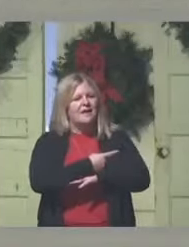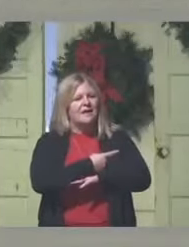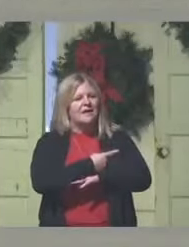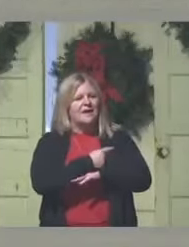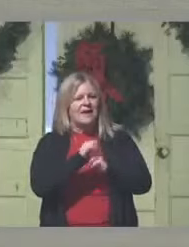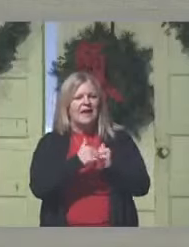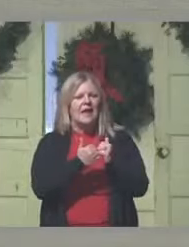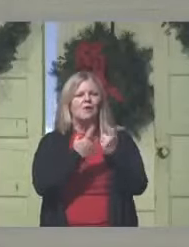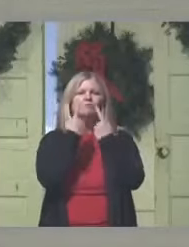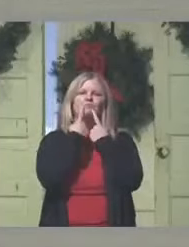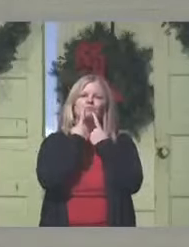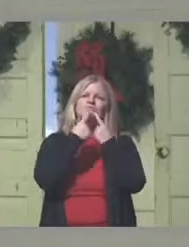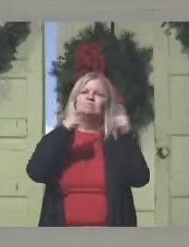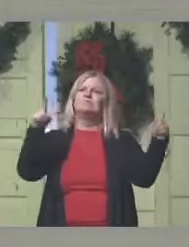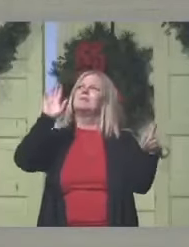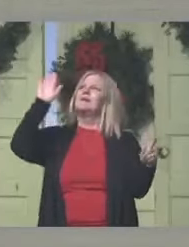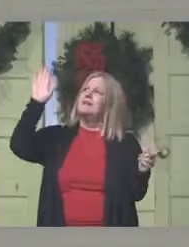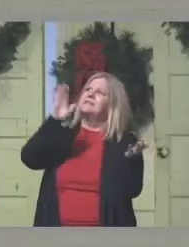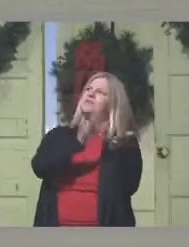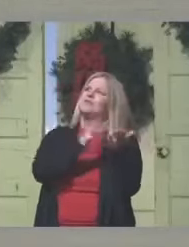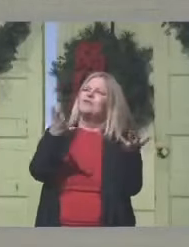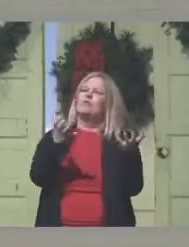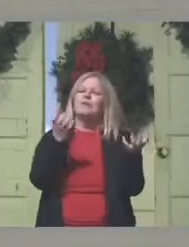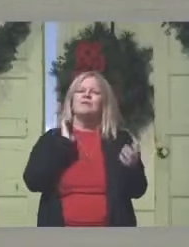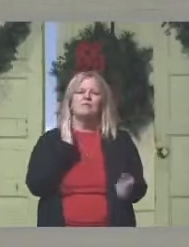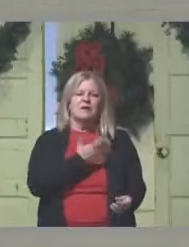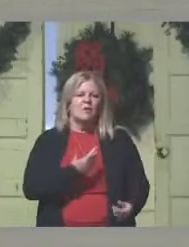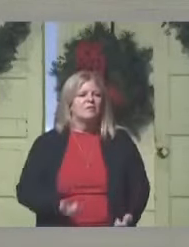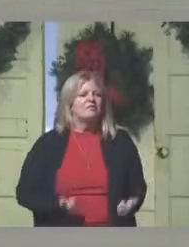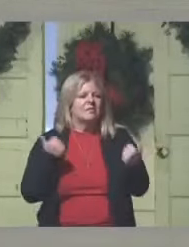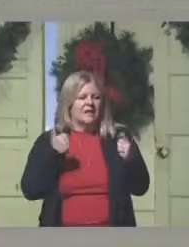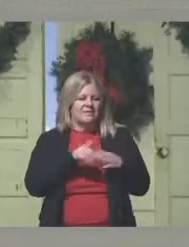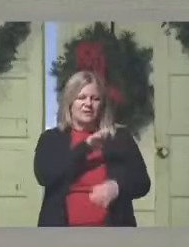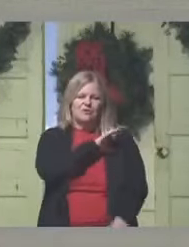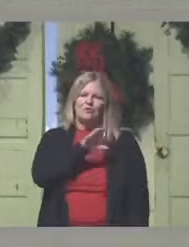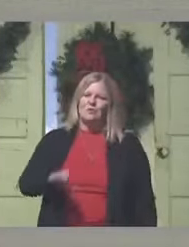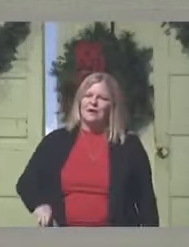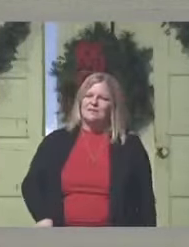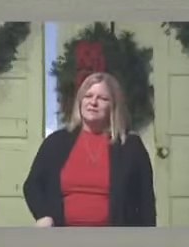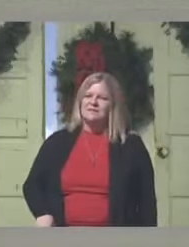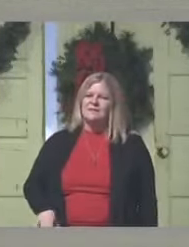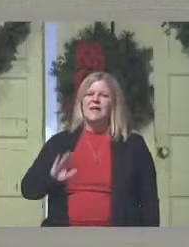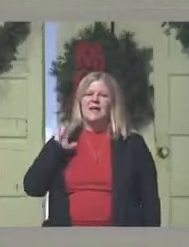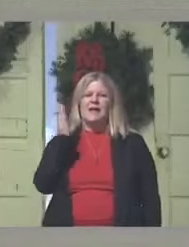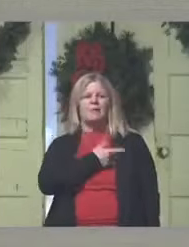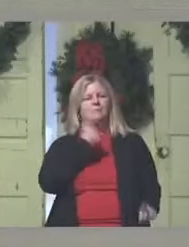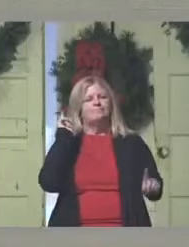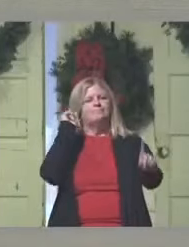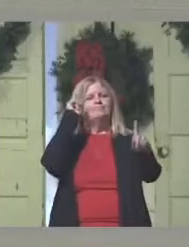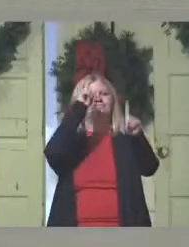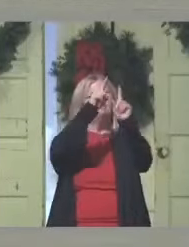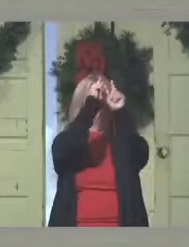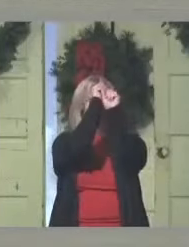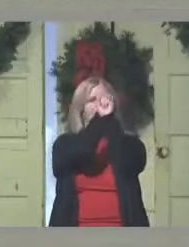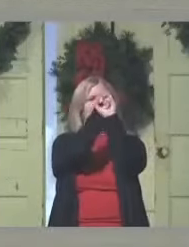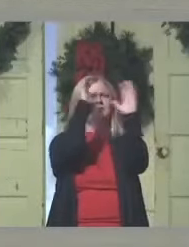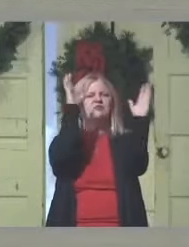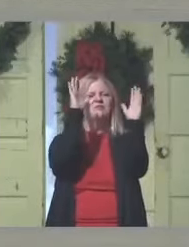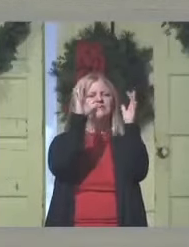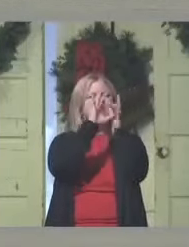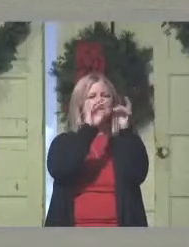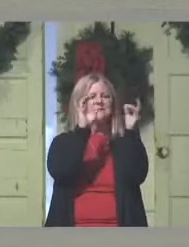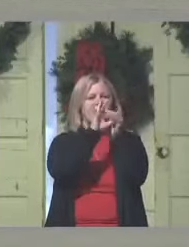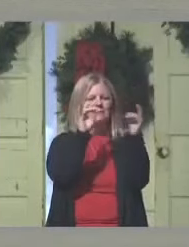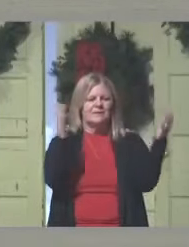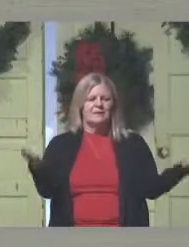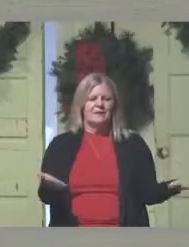by declaring God's glorious will for our lives in Christ as our mission and vision statements render